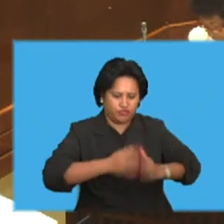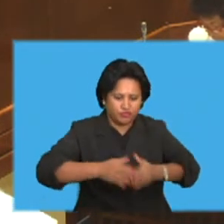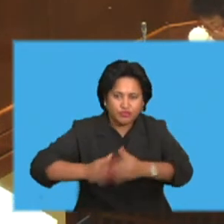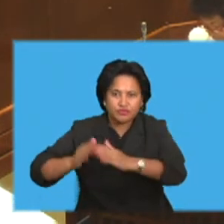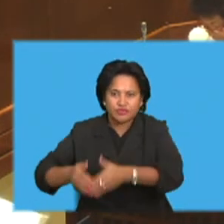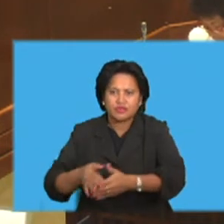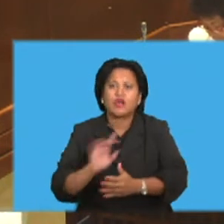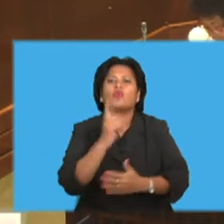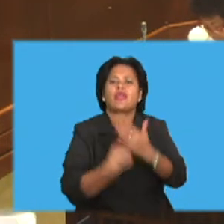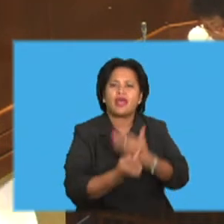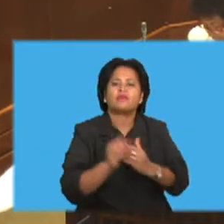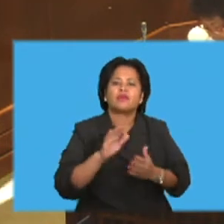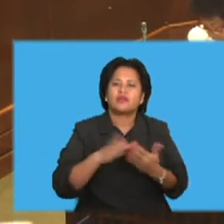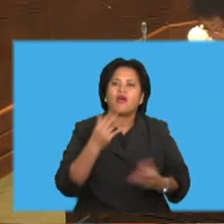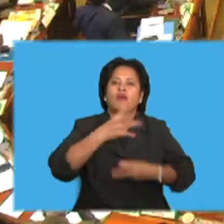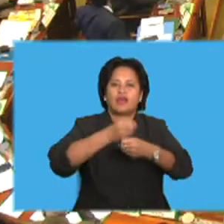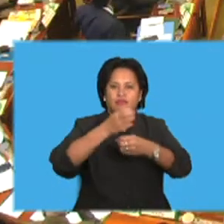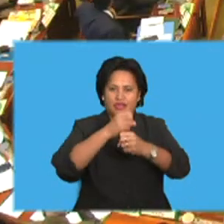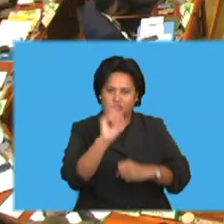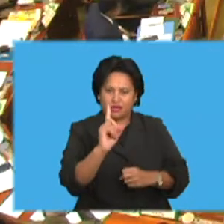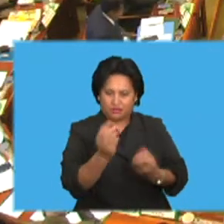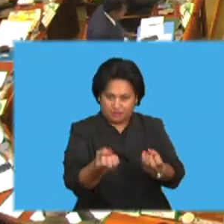Public Enterprises, Civil Service and Communications.